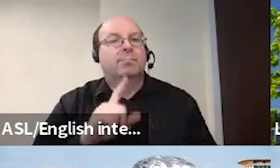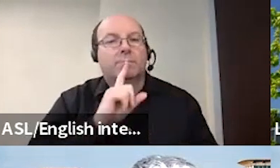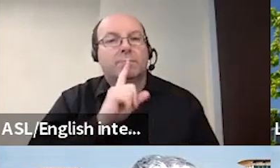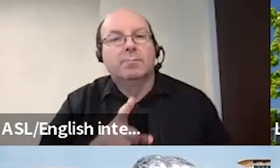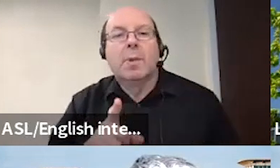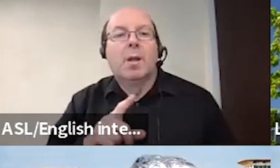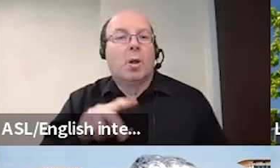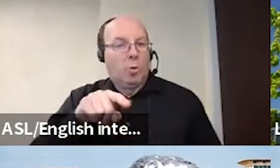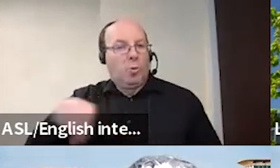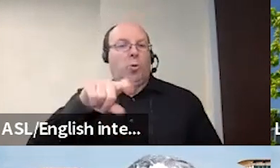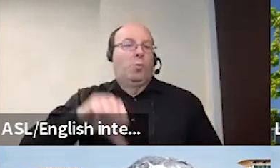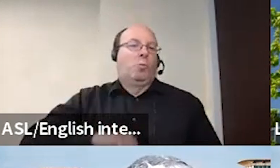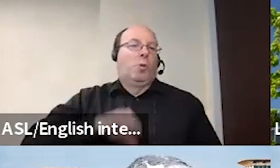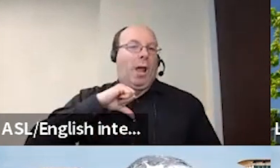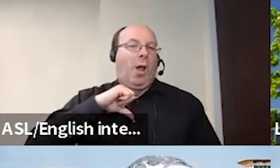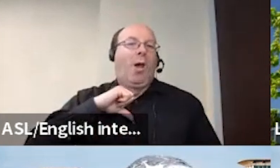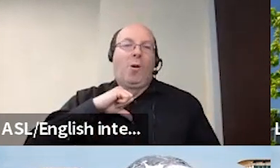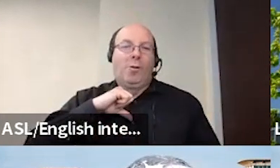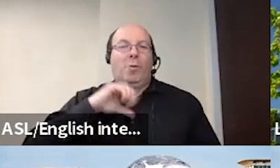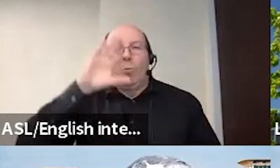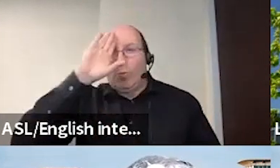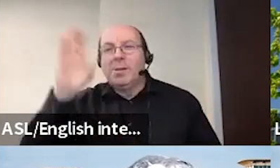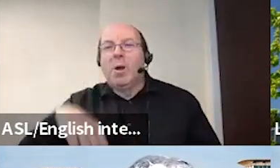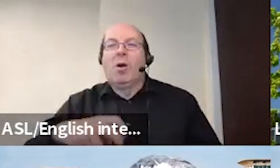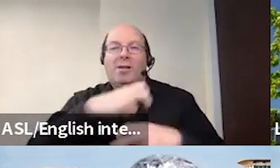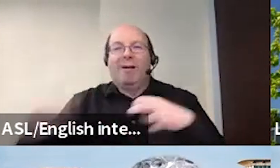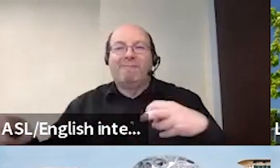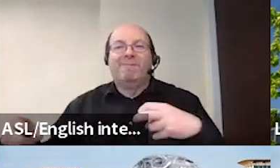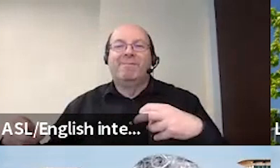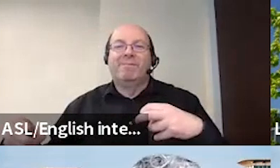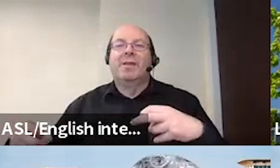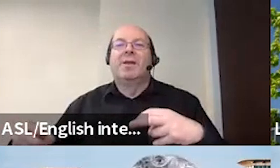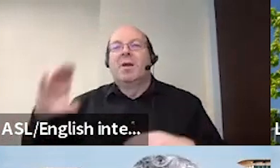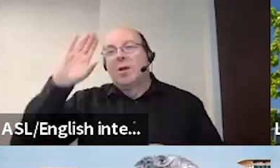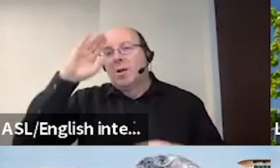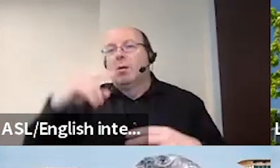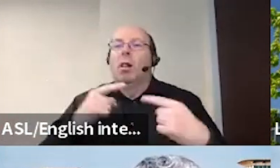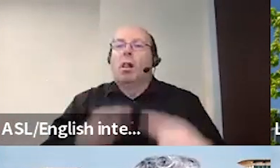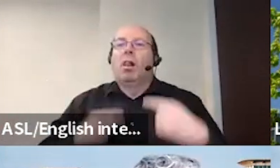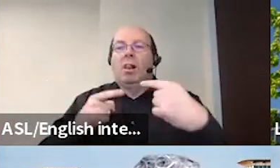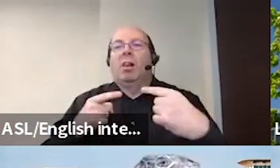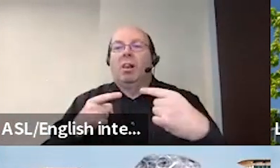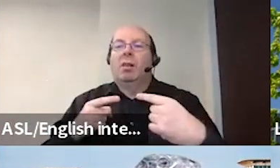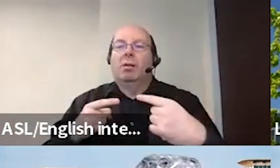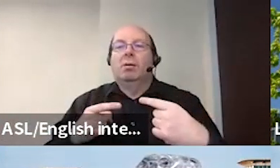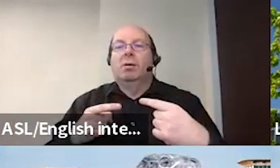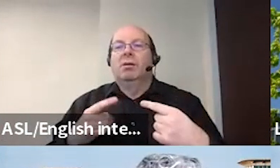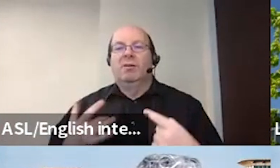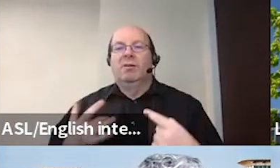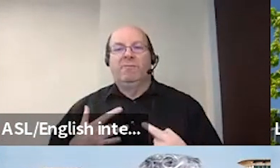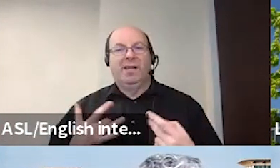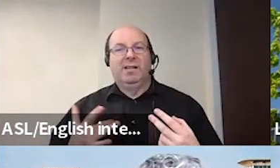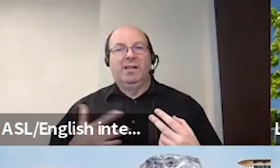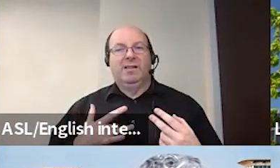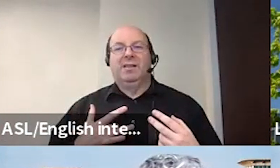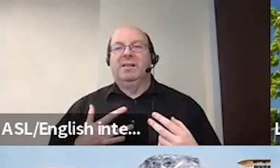proud of you. We know that this has been difficult. We know that it's a hard time. It's a very strange time to be going